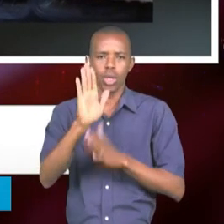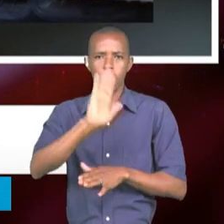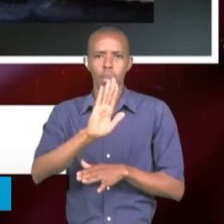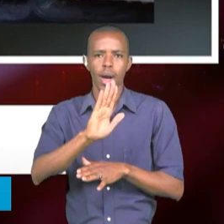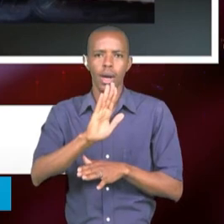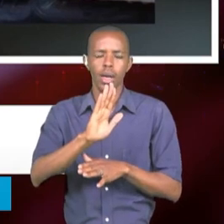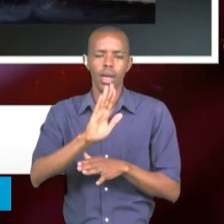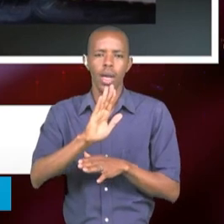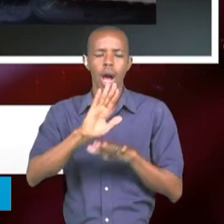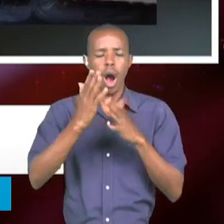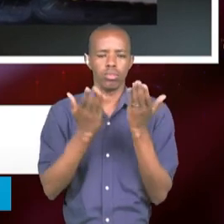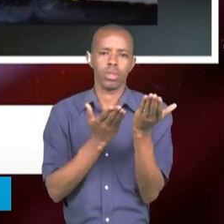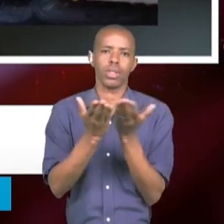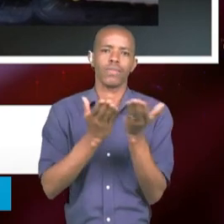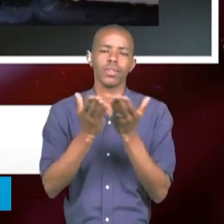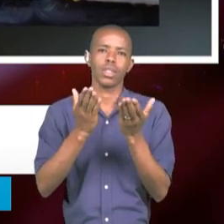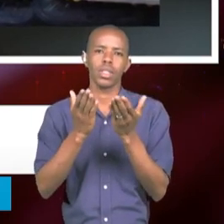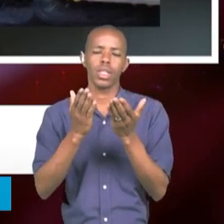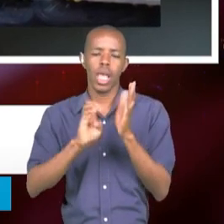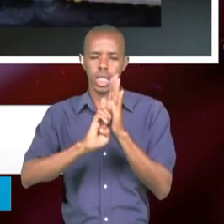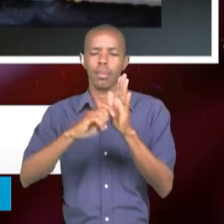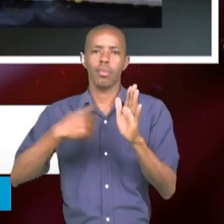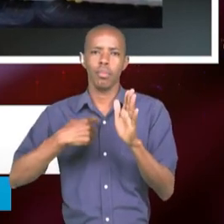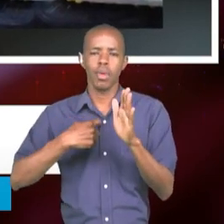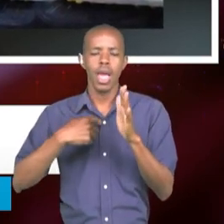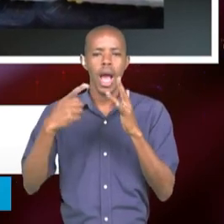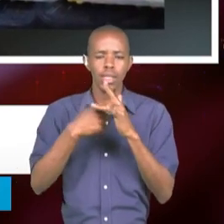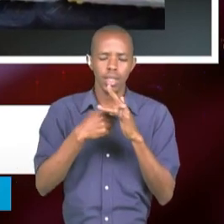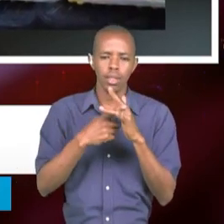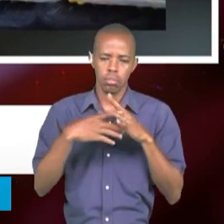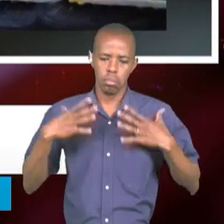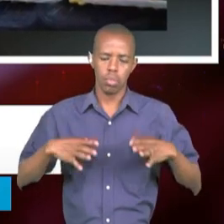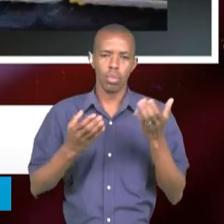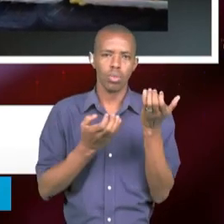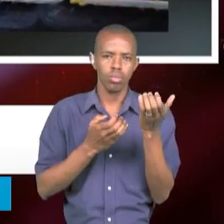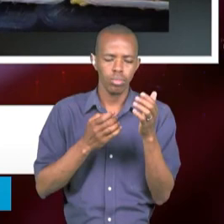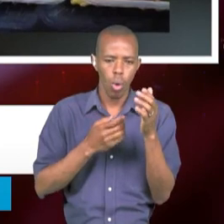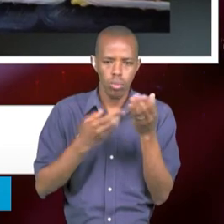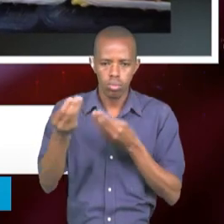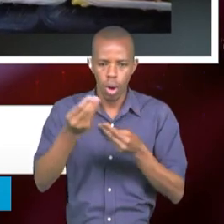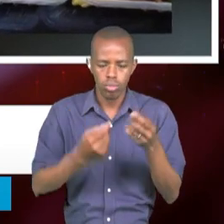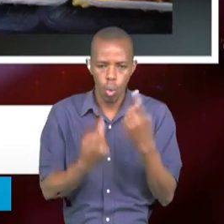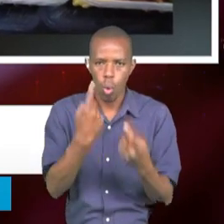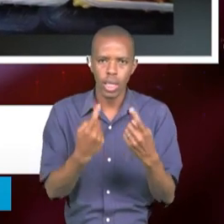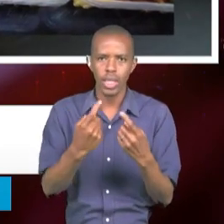a service. You get? Kama mimi nilianza kupikia watu, I needed no capital, fare tu. Na